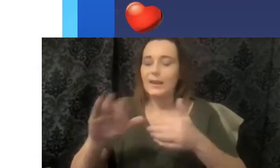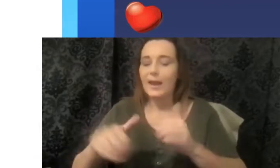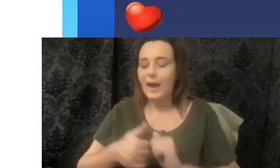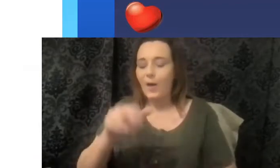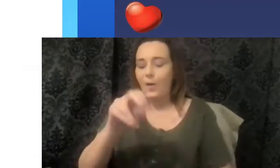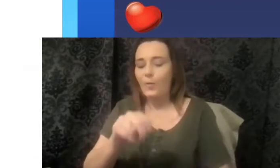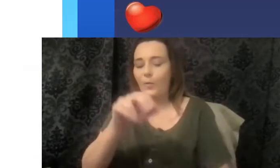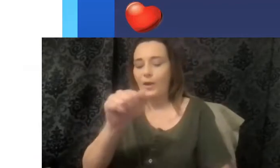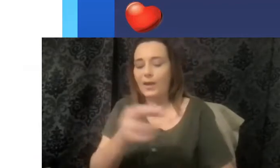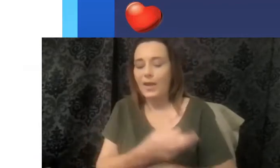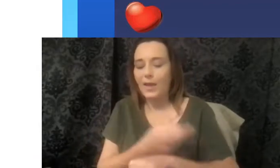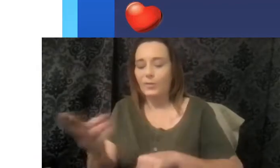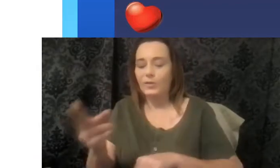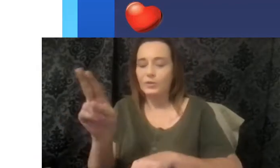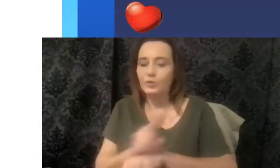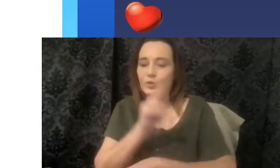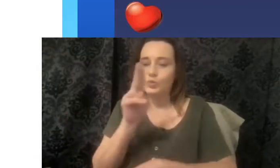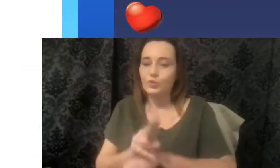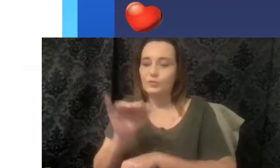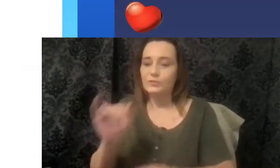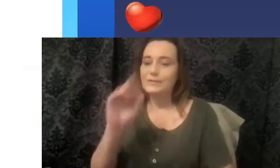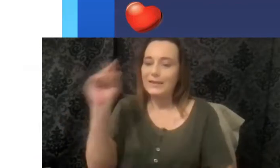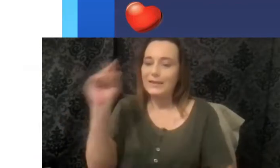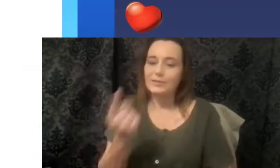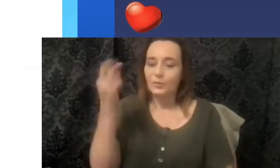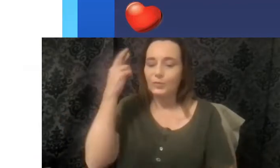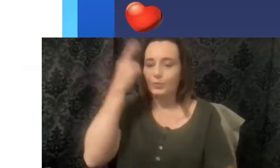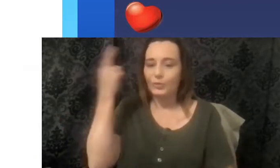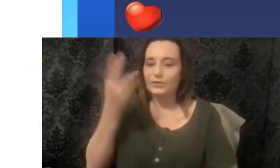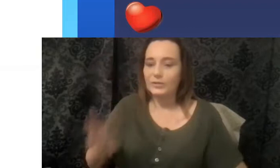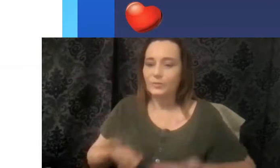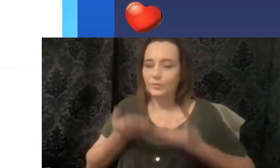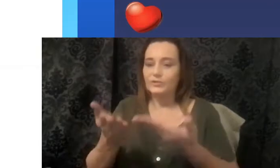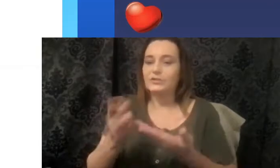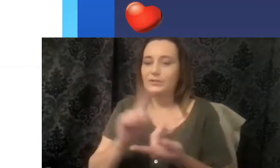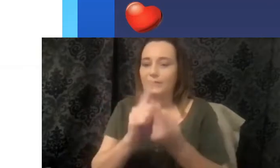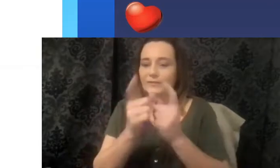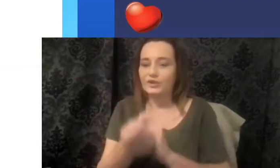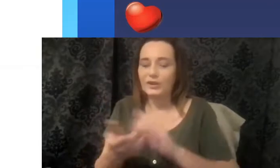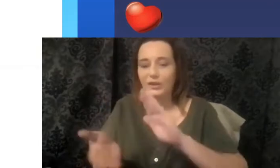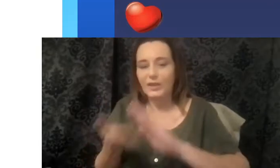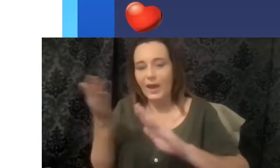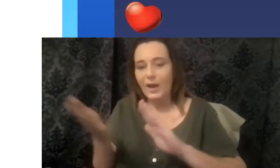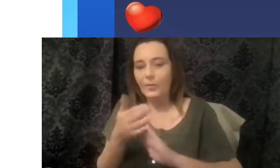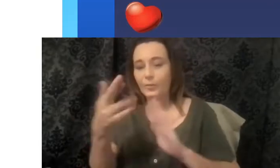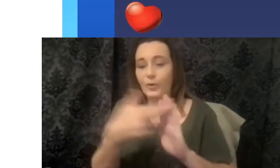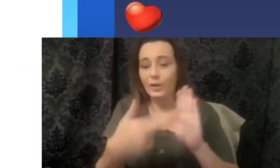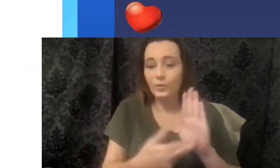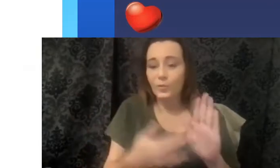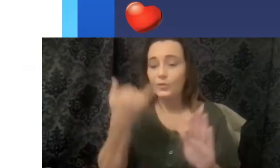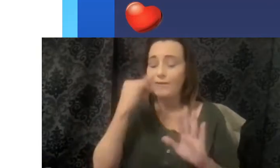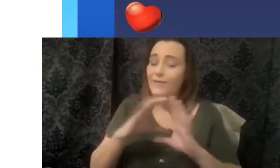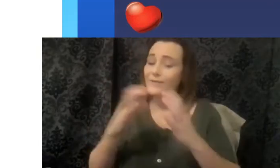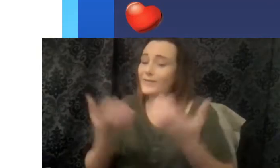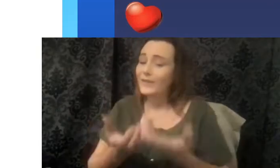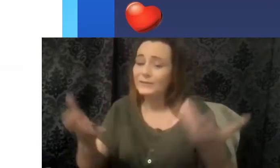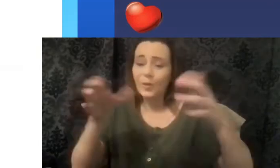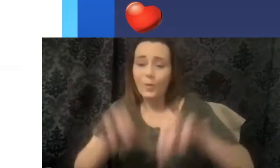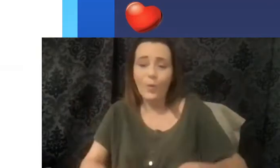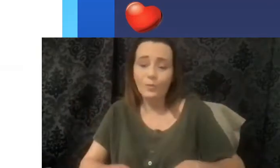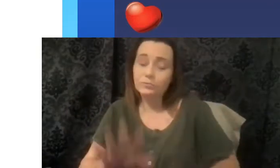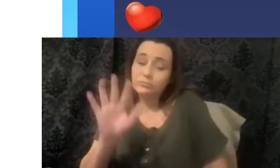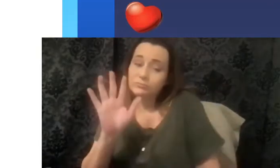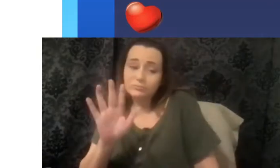are used. That is the only reason that we would suggest changing the operating rules. And if the fellowship don't want to change it, they won't be